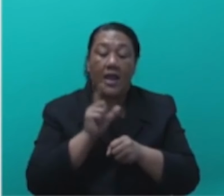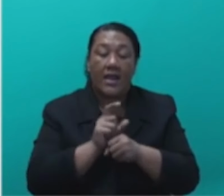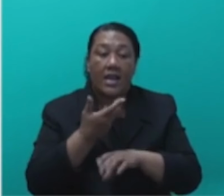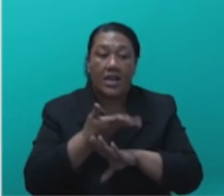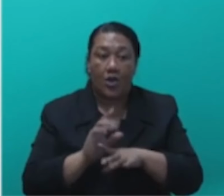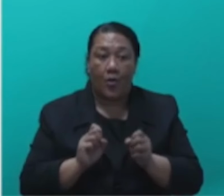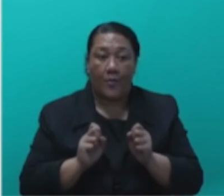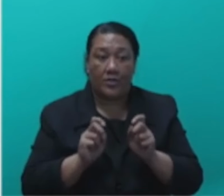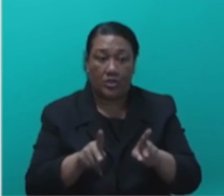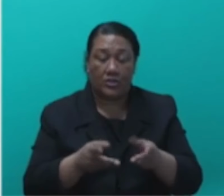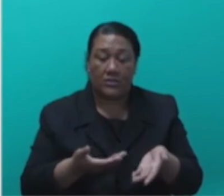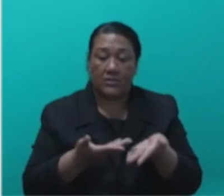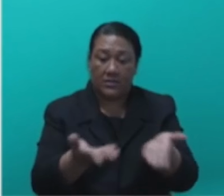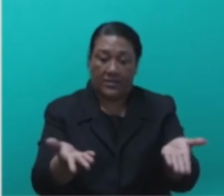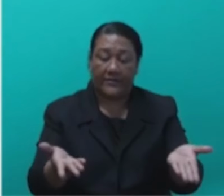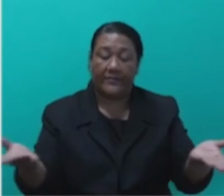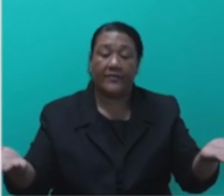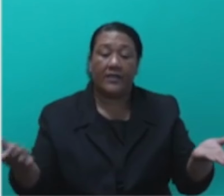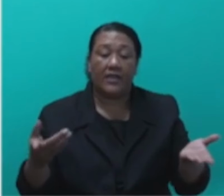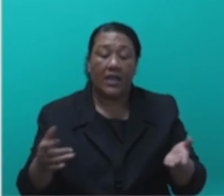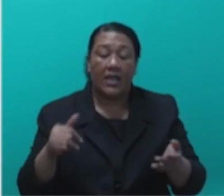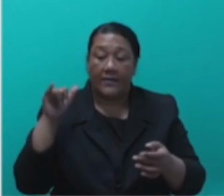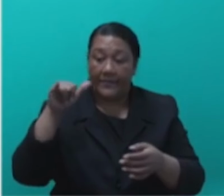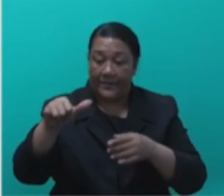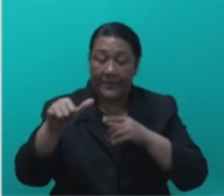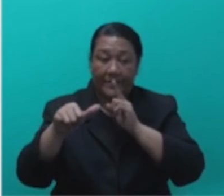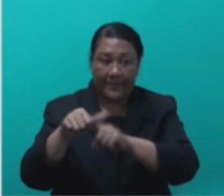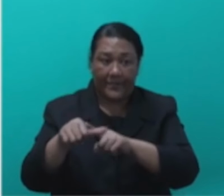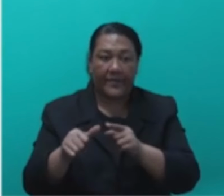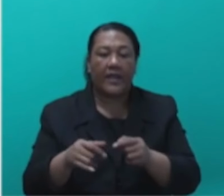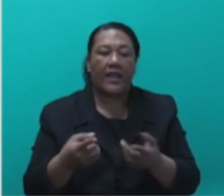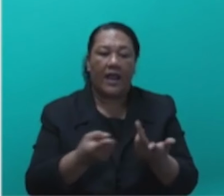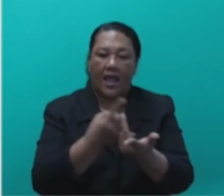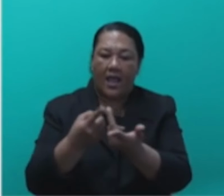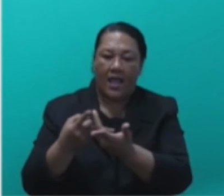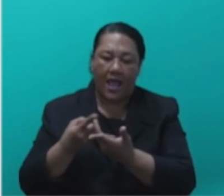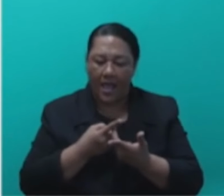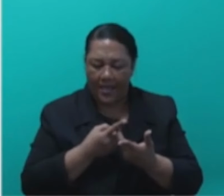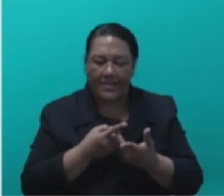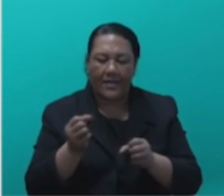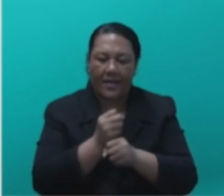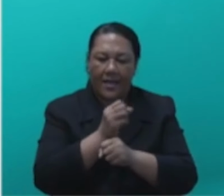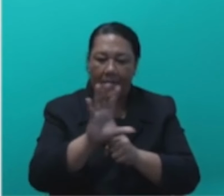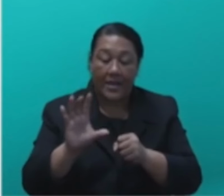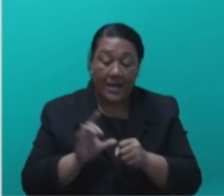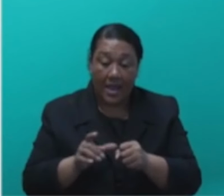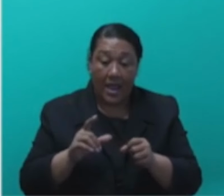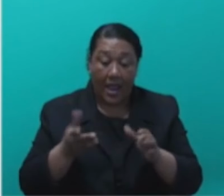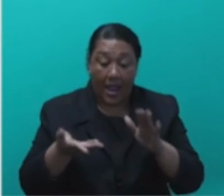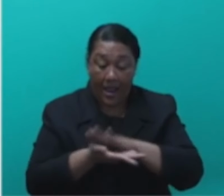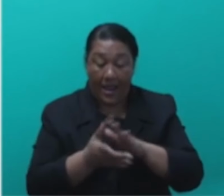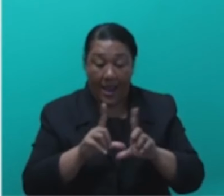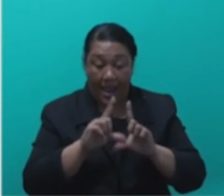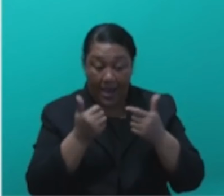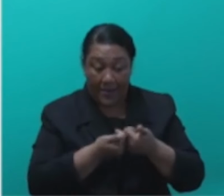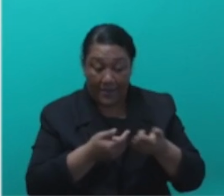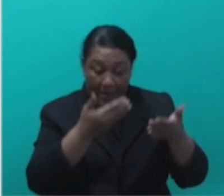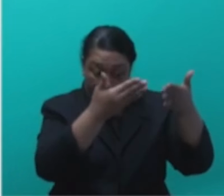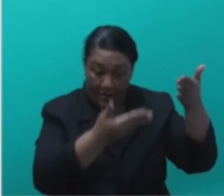for customers, airlines, and travel companies. Under the agreement, air carriers will be able to provide